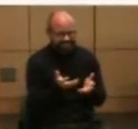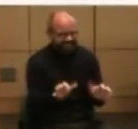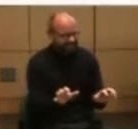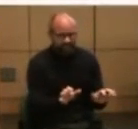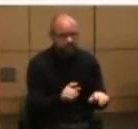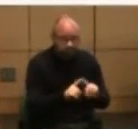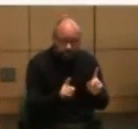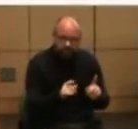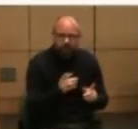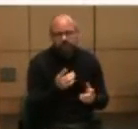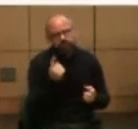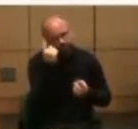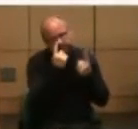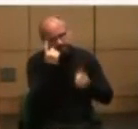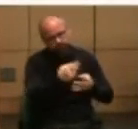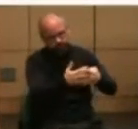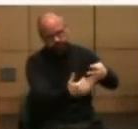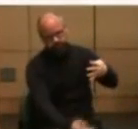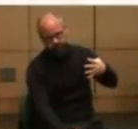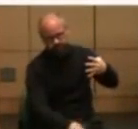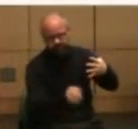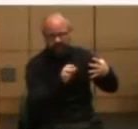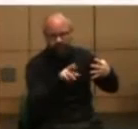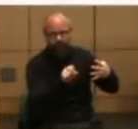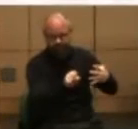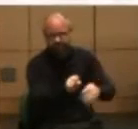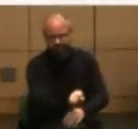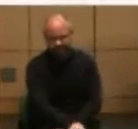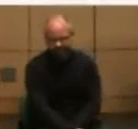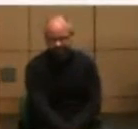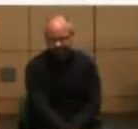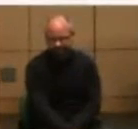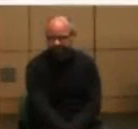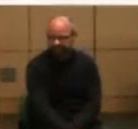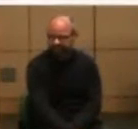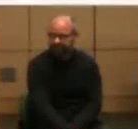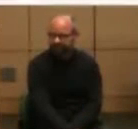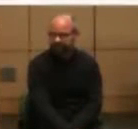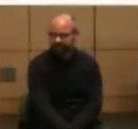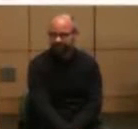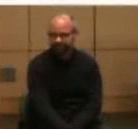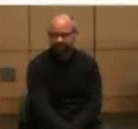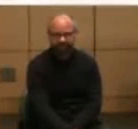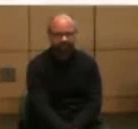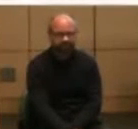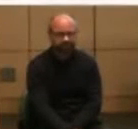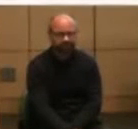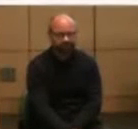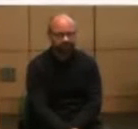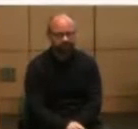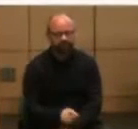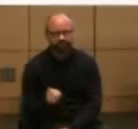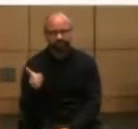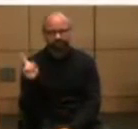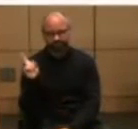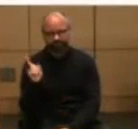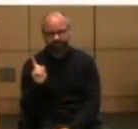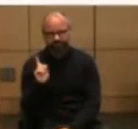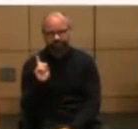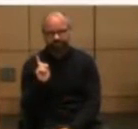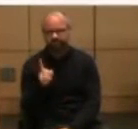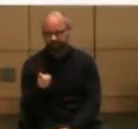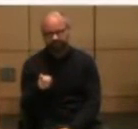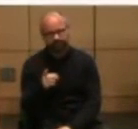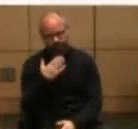factors considered. Yeah, Dr. C brings up very important points that, and it is a very complex